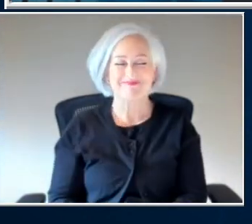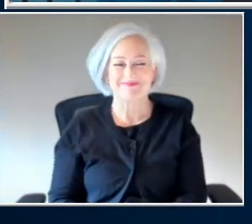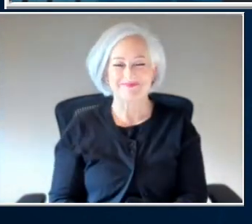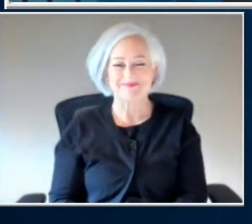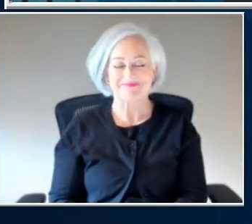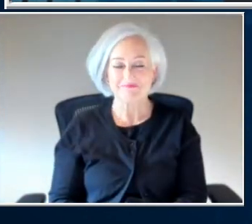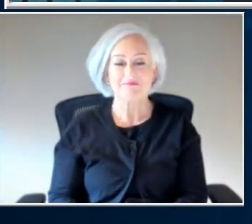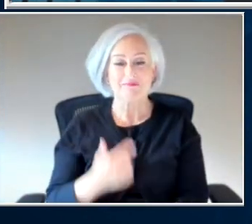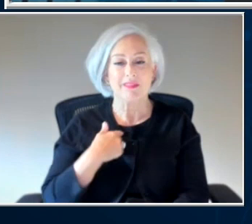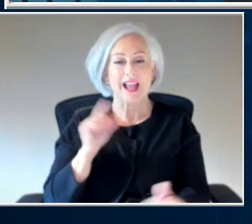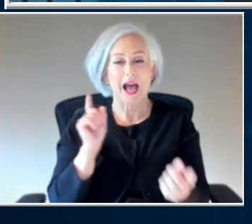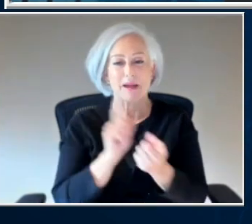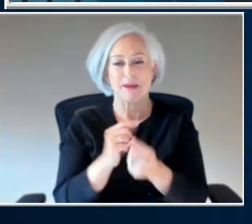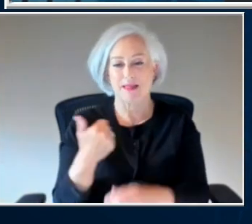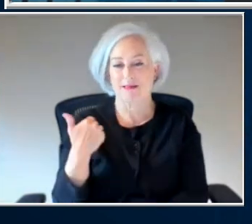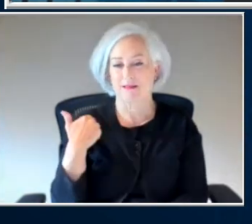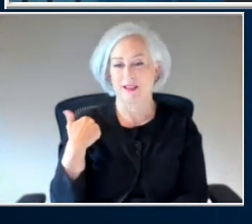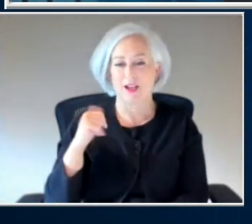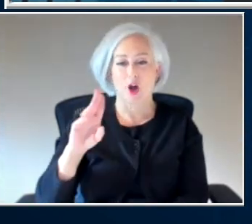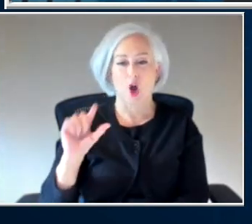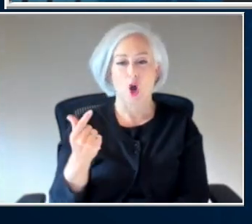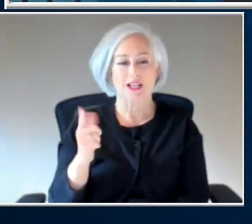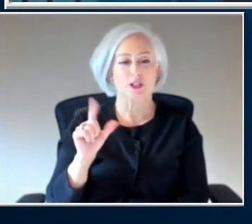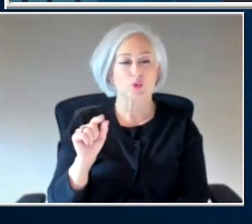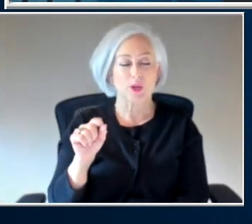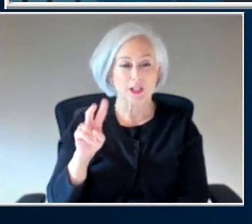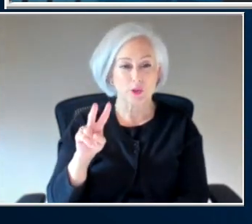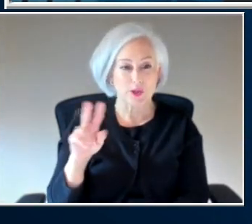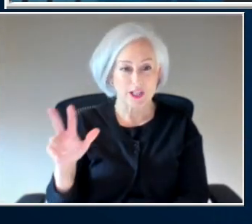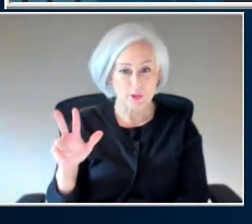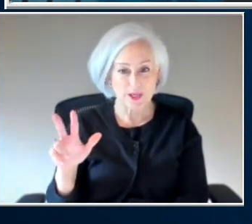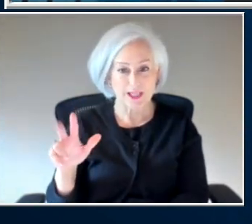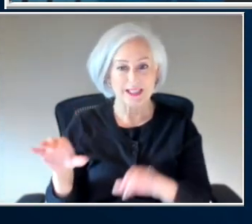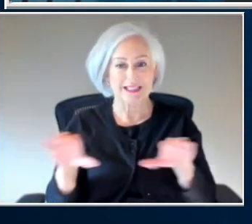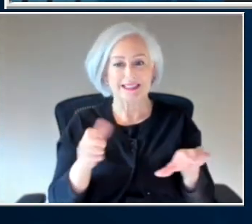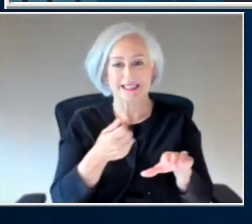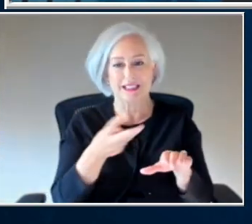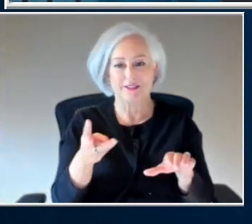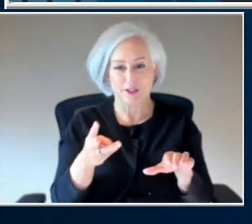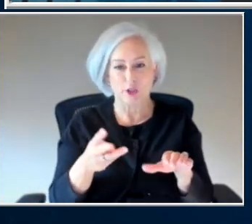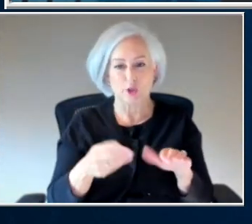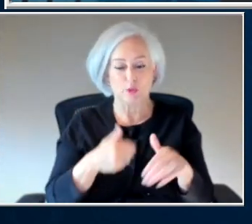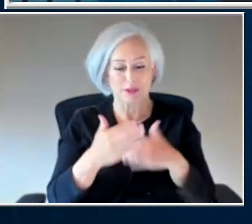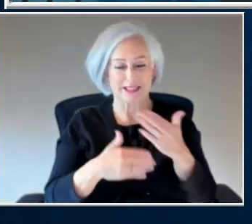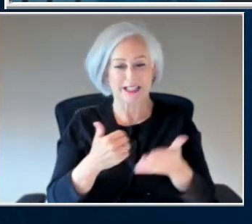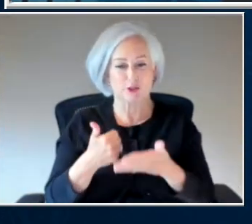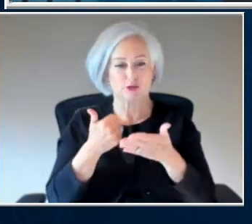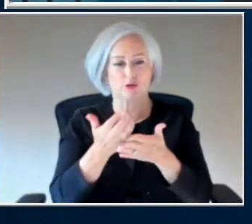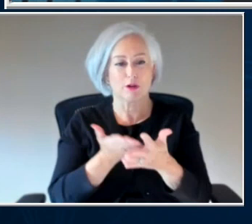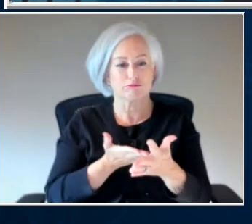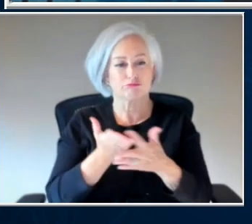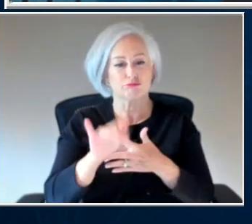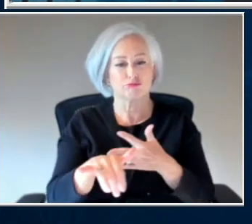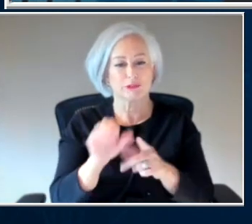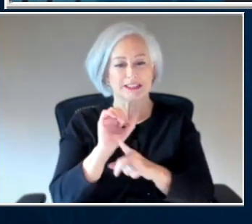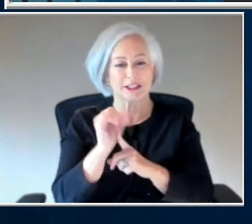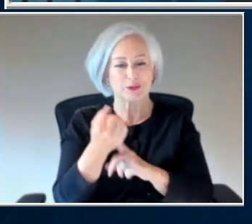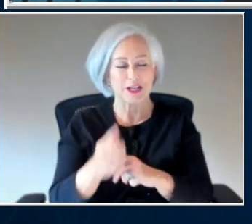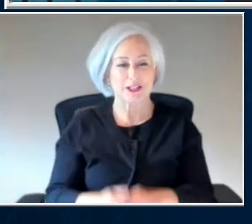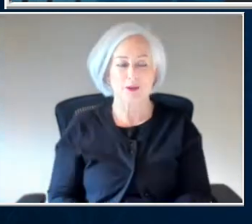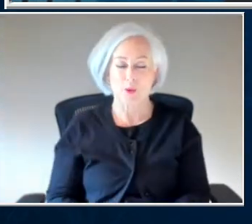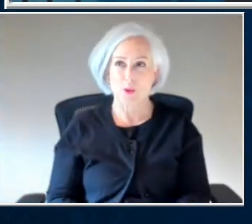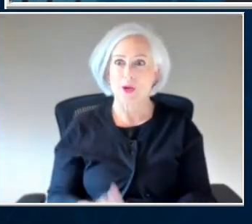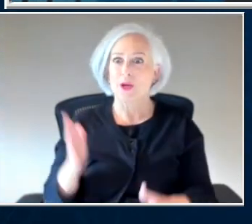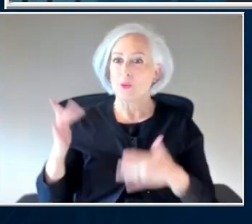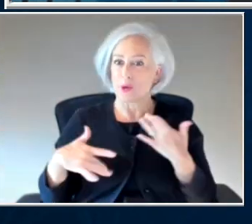So yeah, Stacey, I met them back in August of 2023 and did a couple of procedures to help them through this. Well, we are excited to have